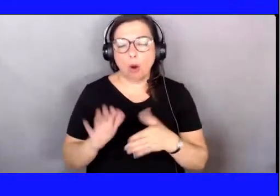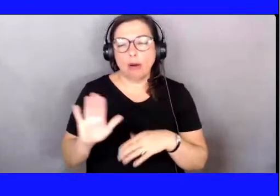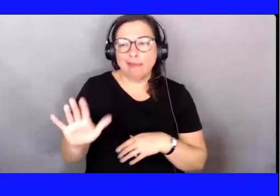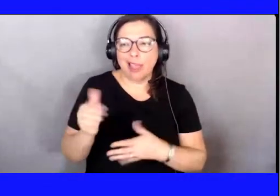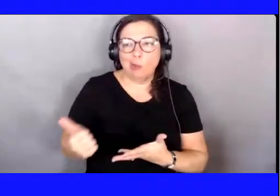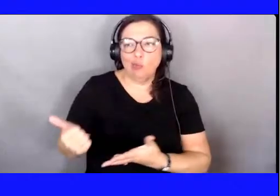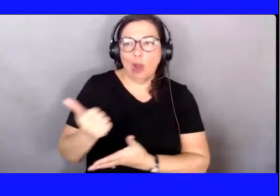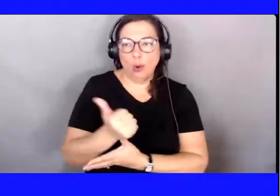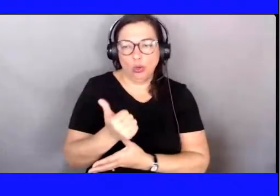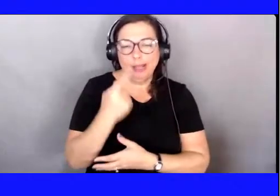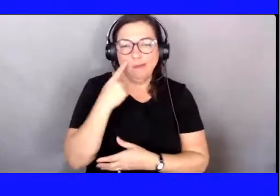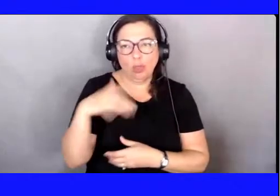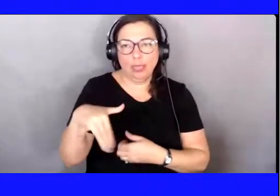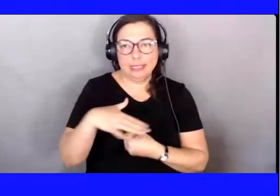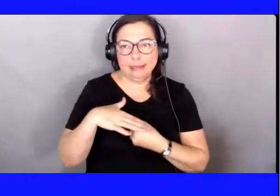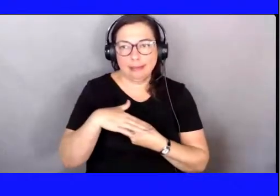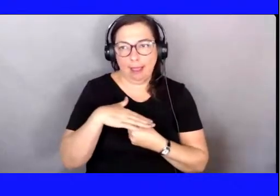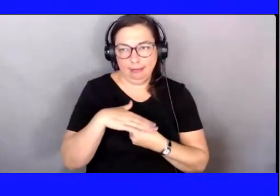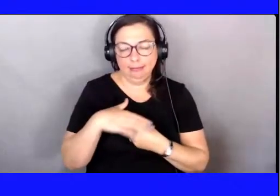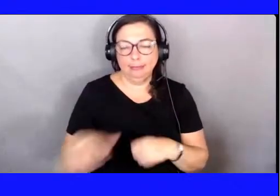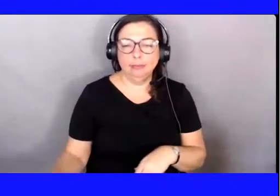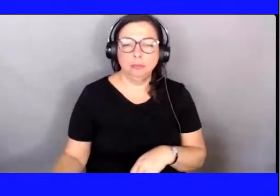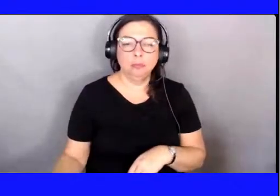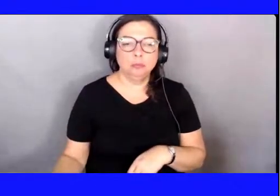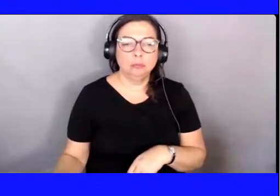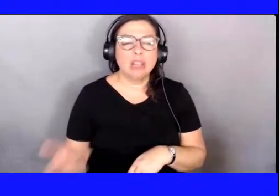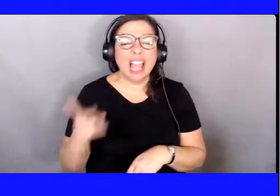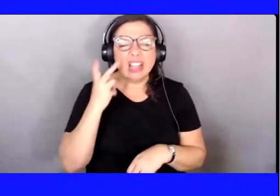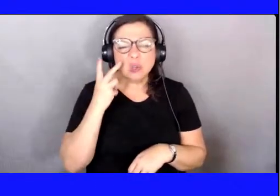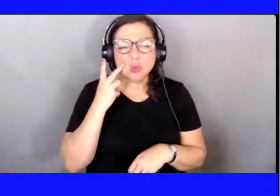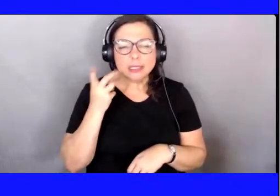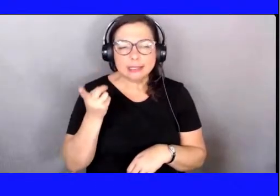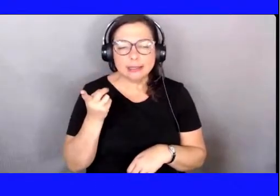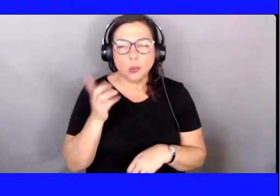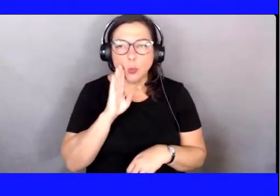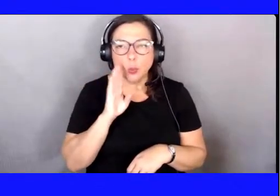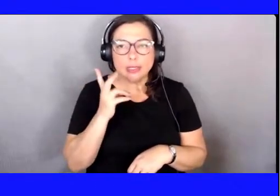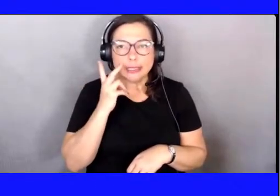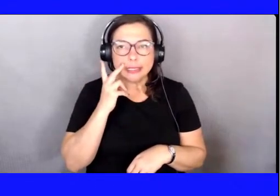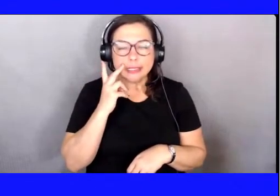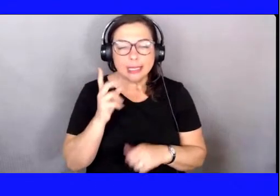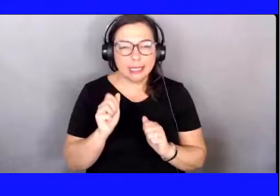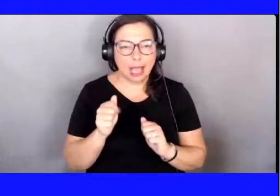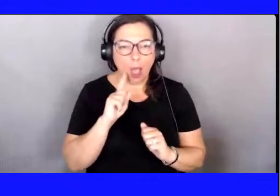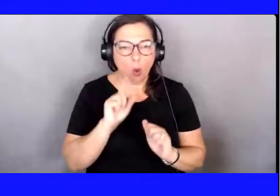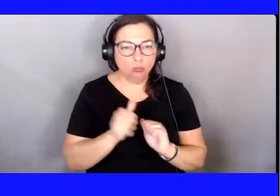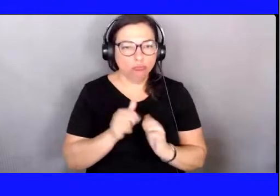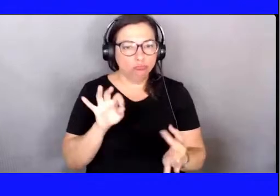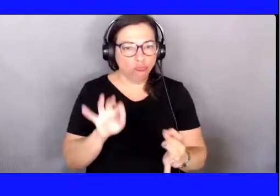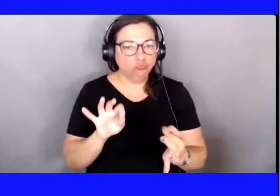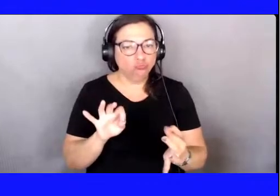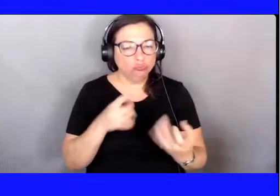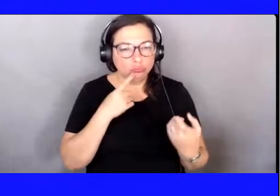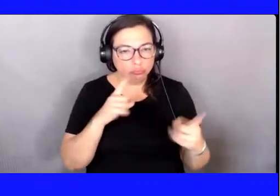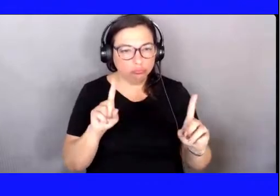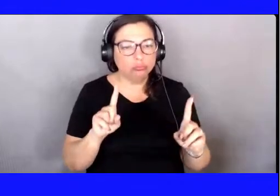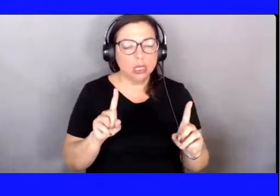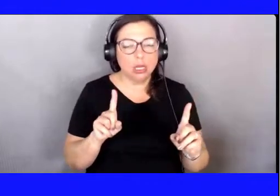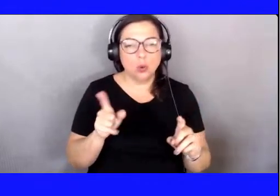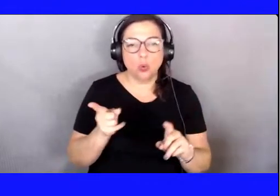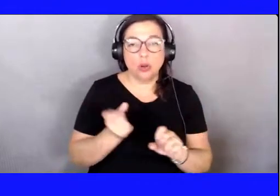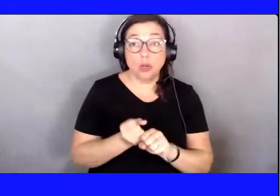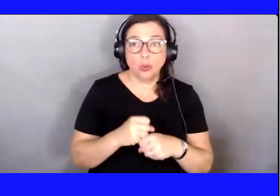for this site. And you're going to see a slide where I think we've hit the nail on the head. So that we create a